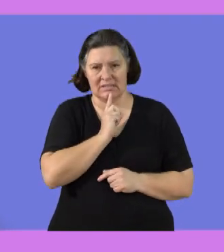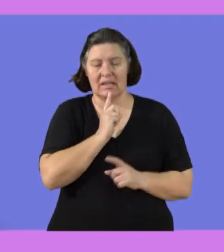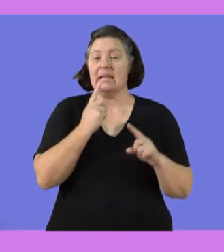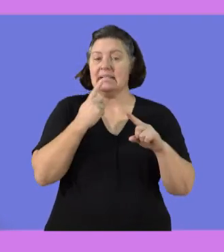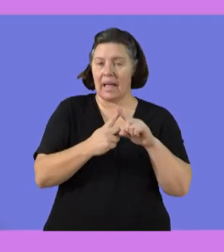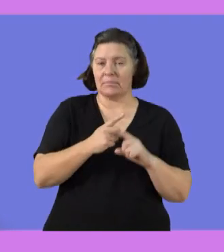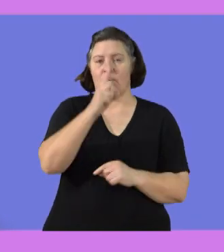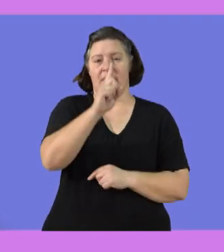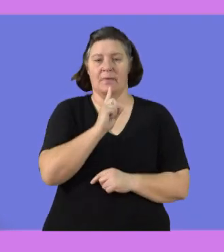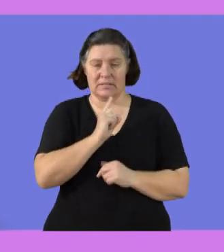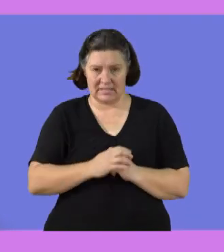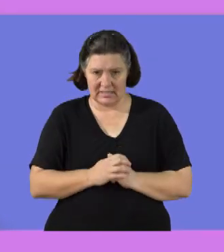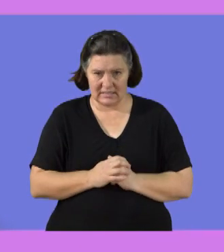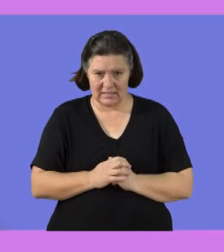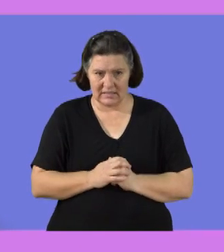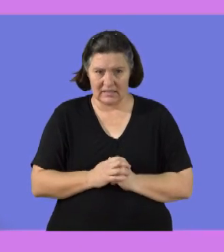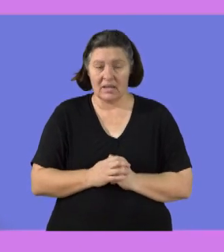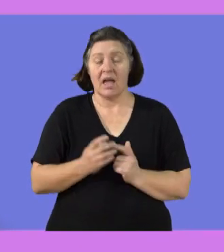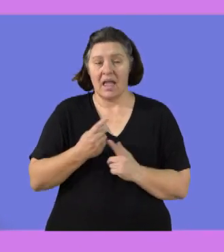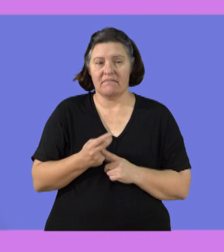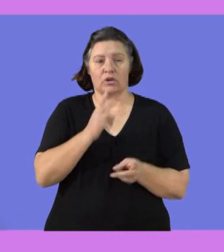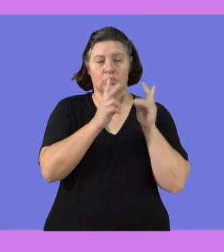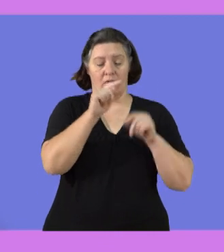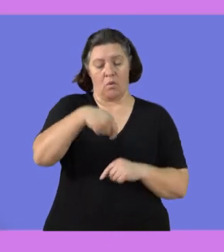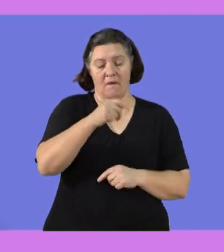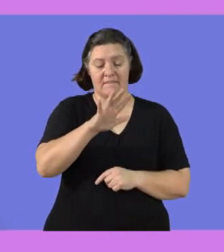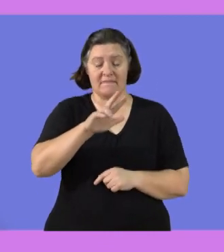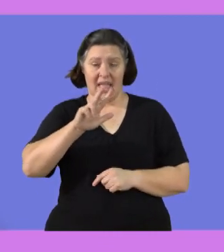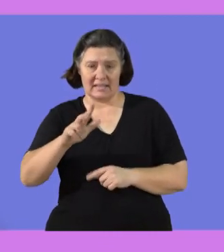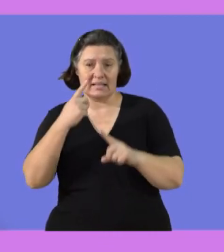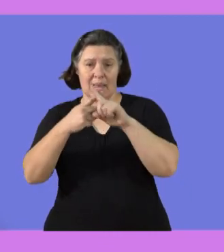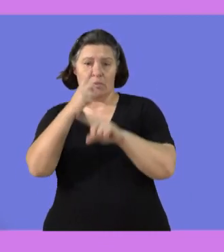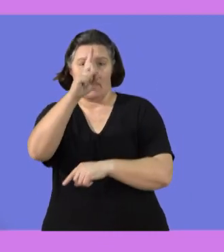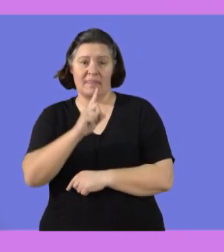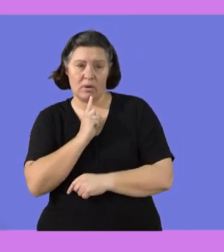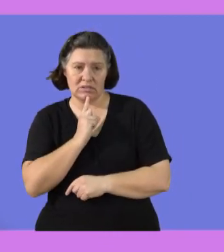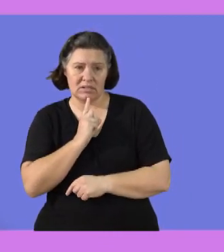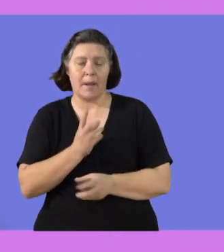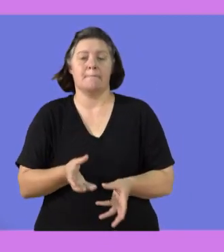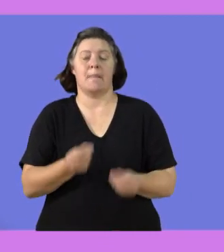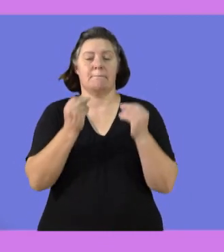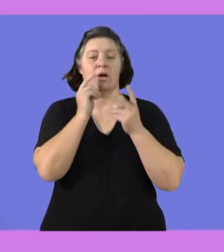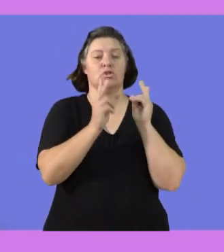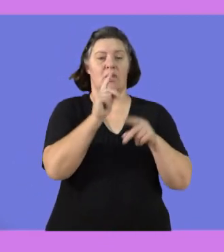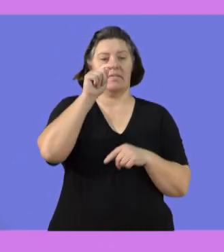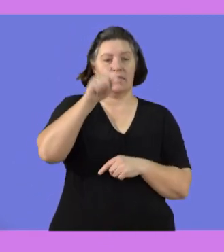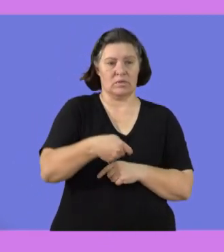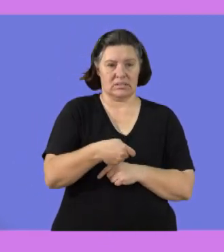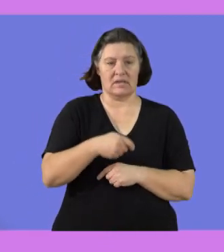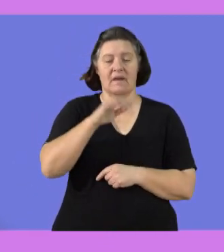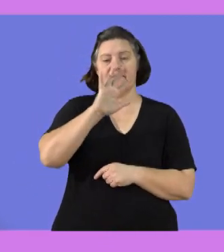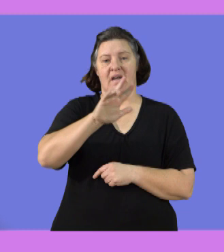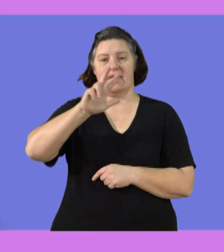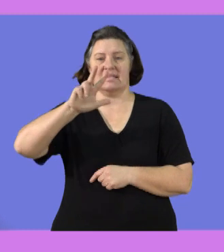we multiply by 1,000. So when we multiply 12,58 by 1,000, we will get